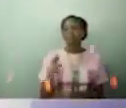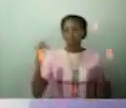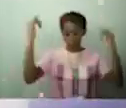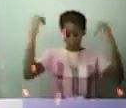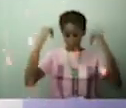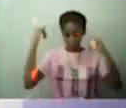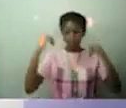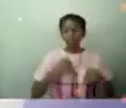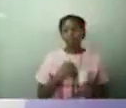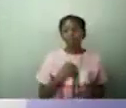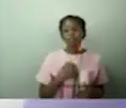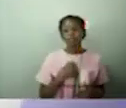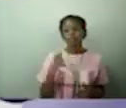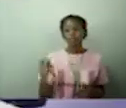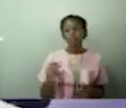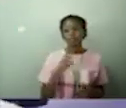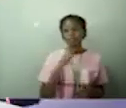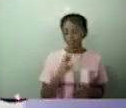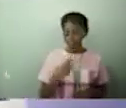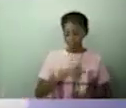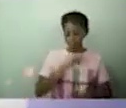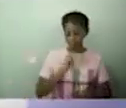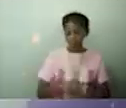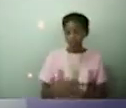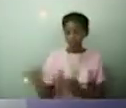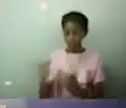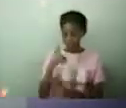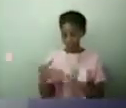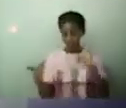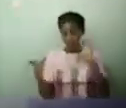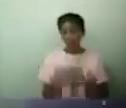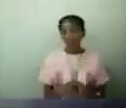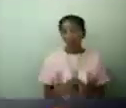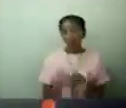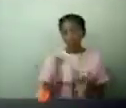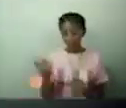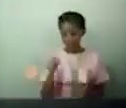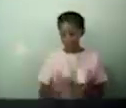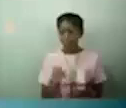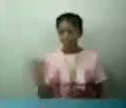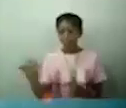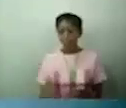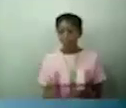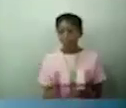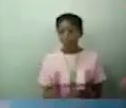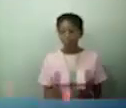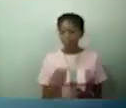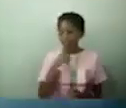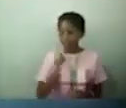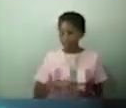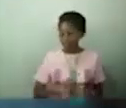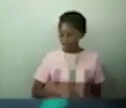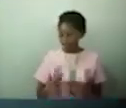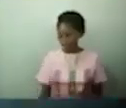wear that day when the nations, you are part. That is why when for a short time I couldn't even come